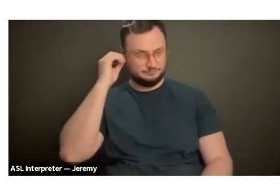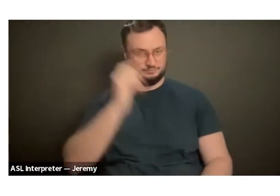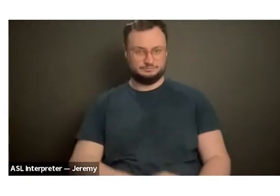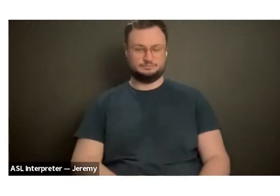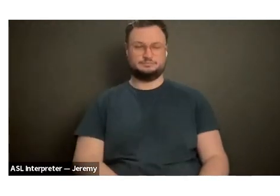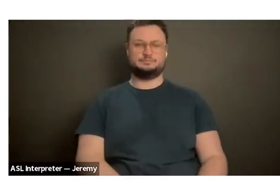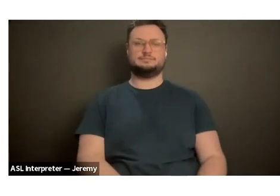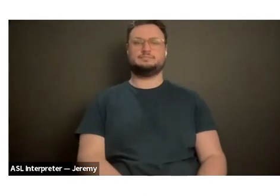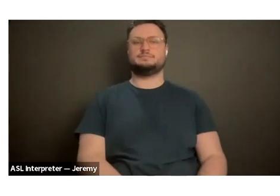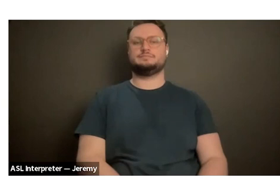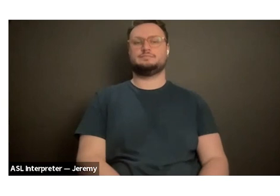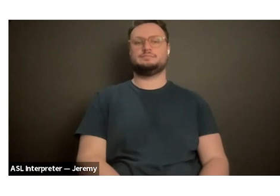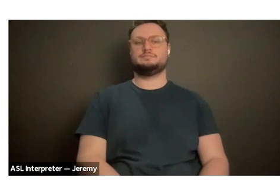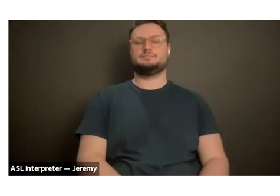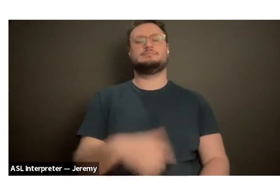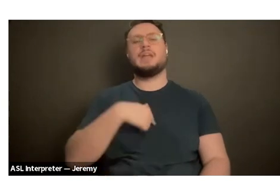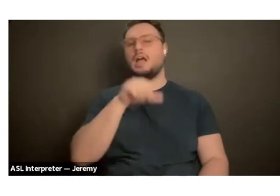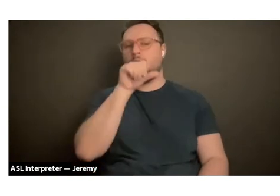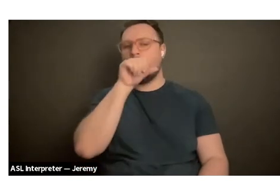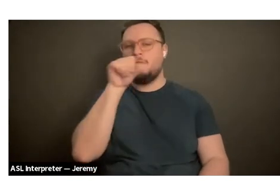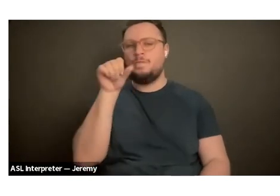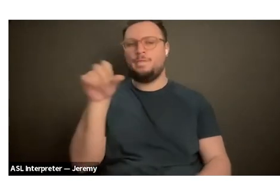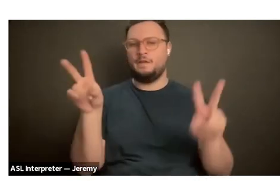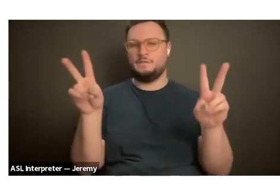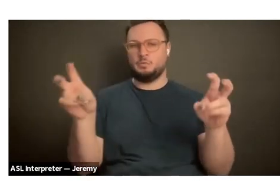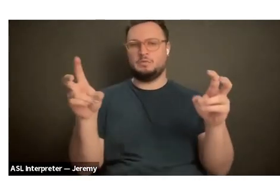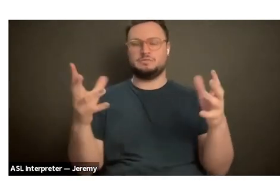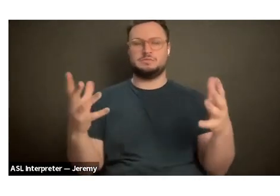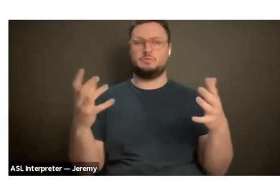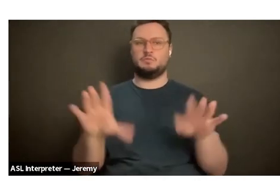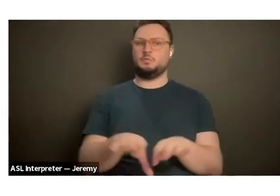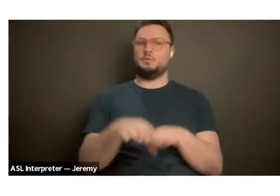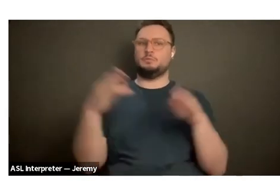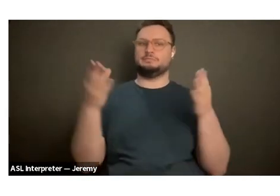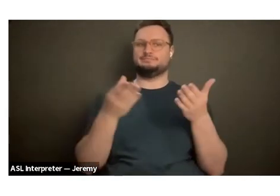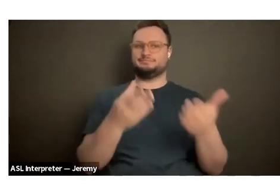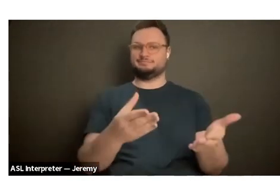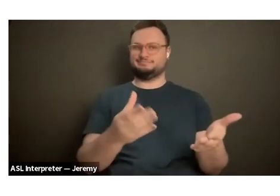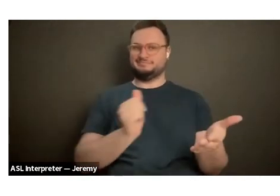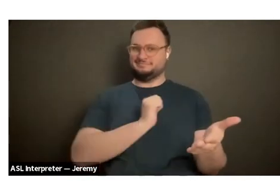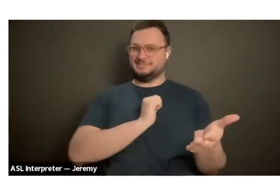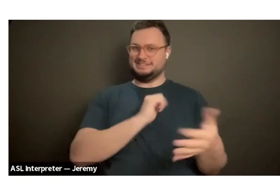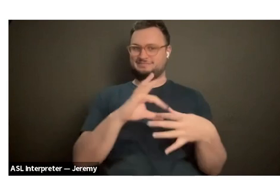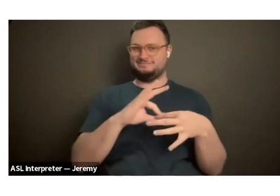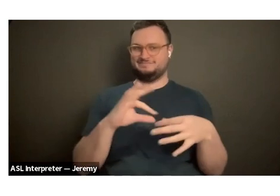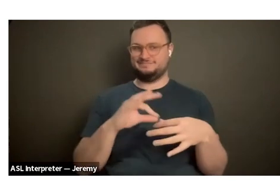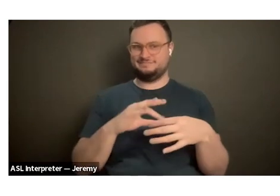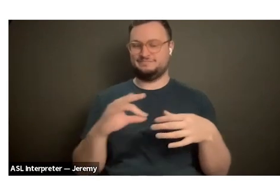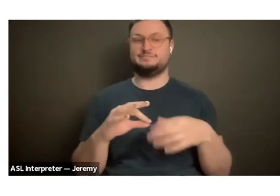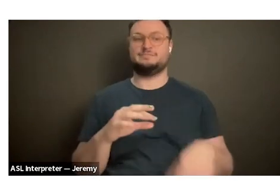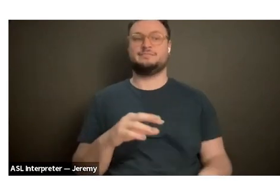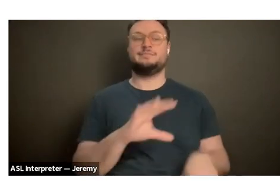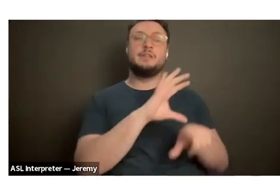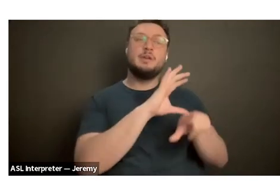Okay, so as I love quotes, I wanted to open up with a quote, and the quote is by myself, and the quote is,